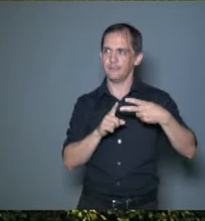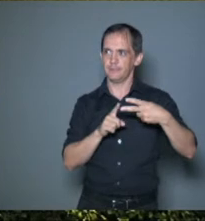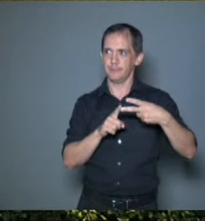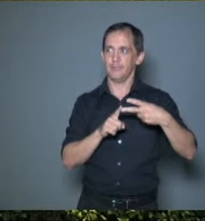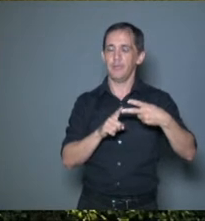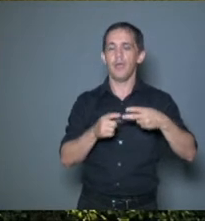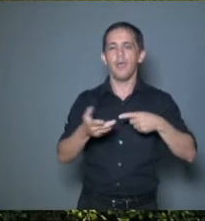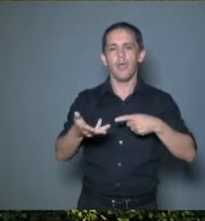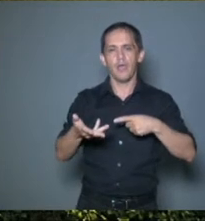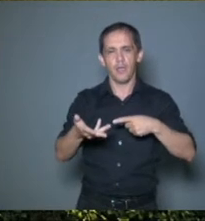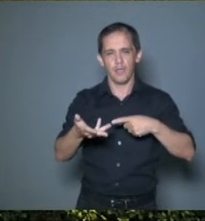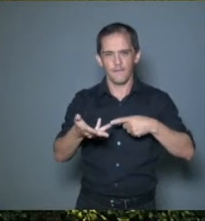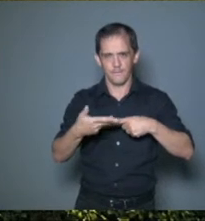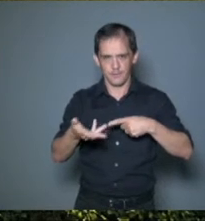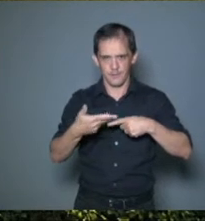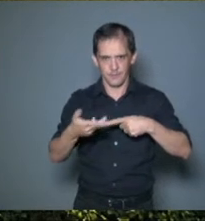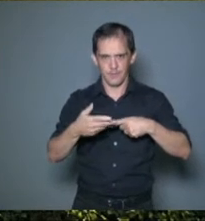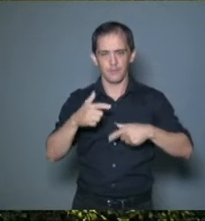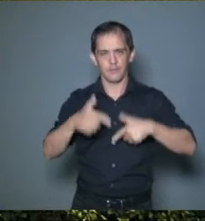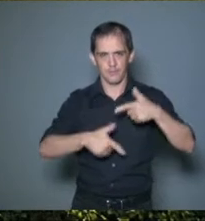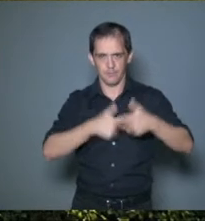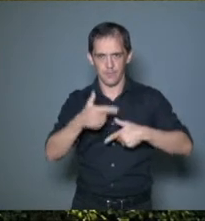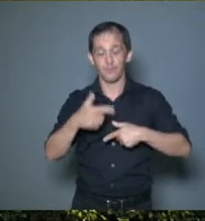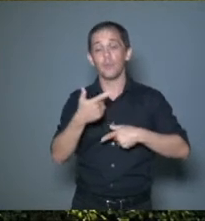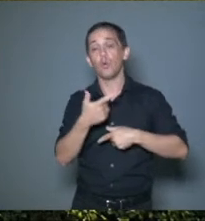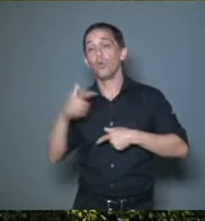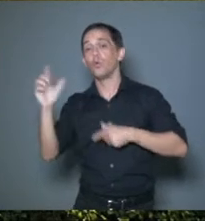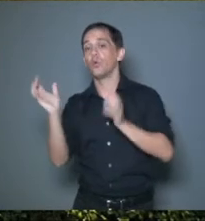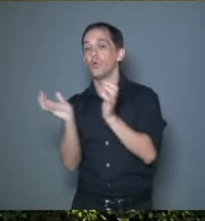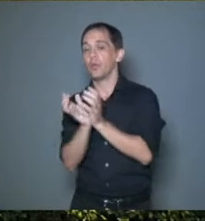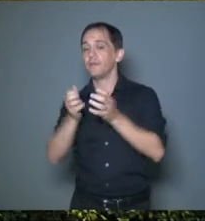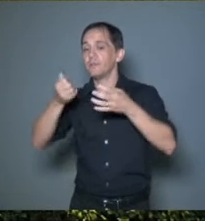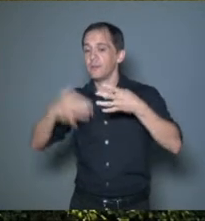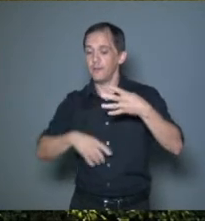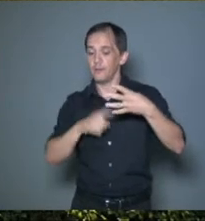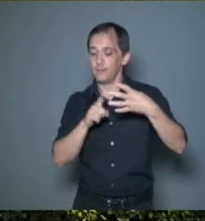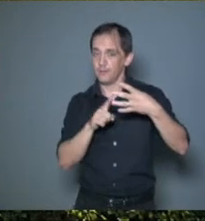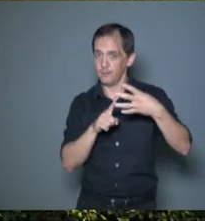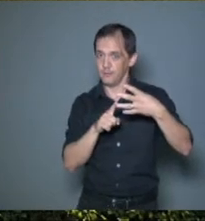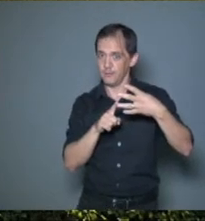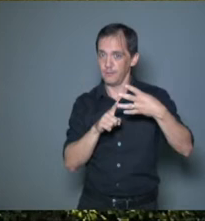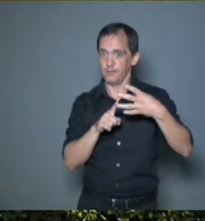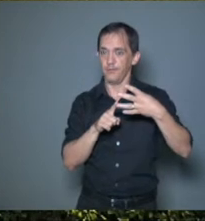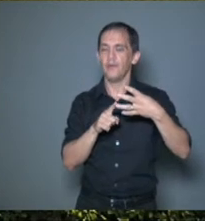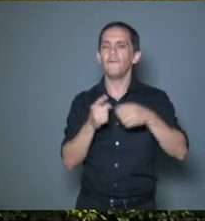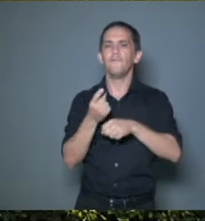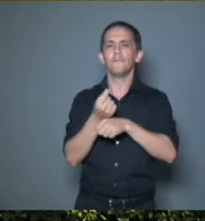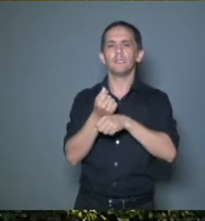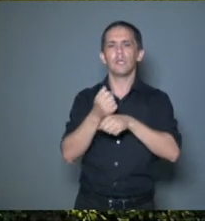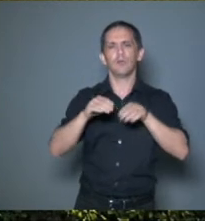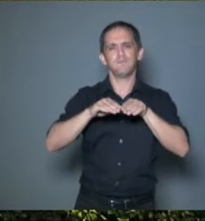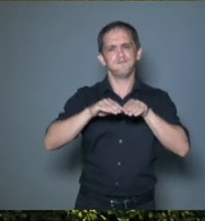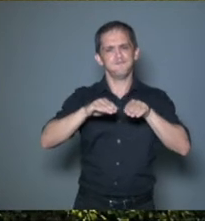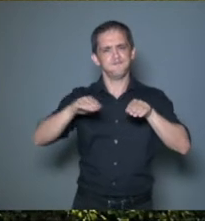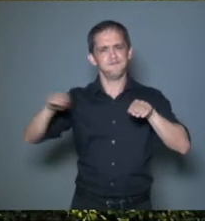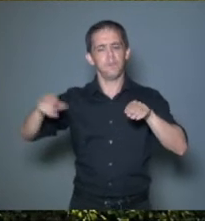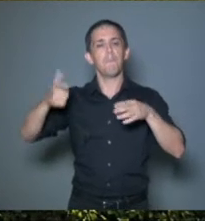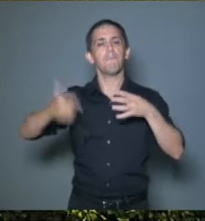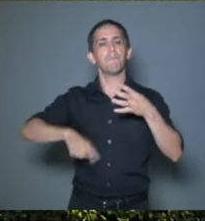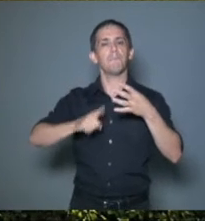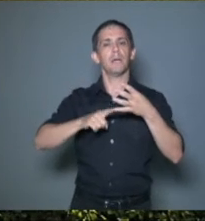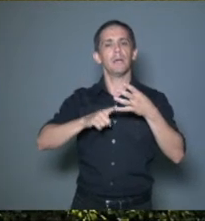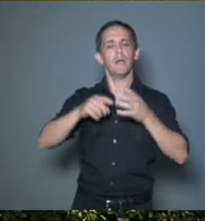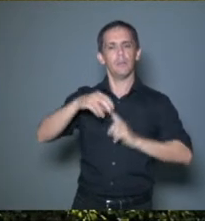growth and efficiency of our operation, and then our colleagues will speak about the other two pillars,